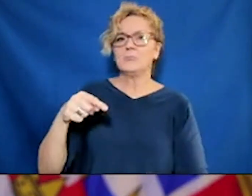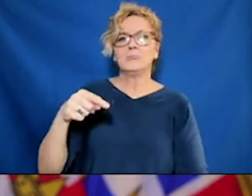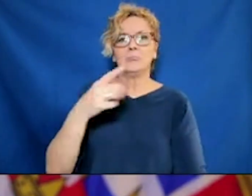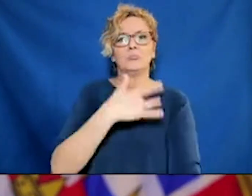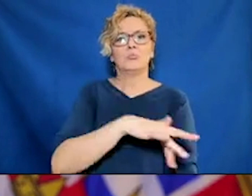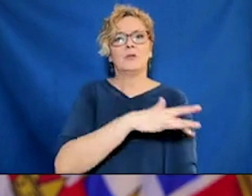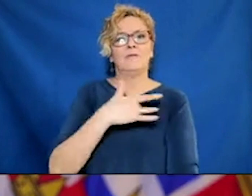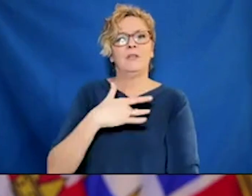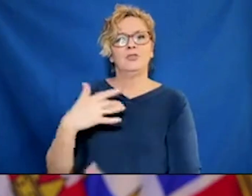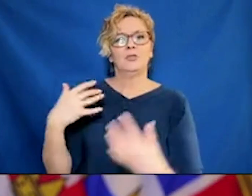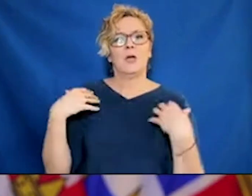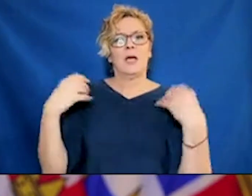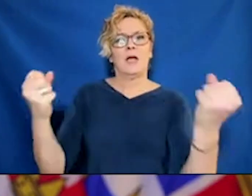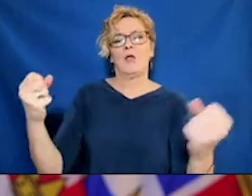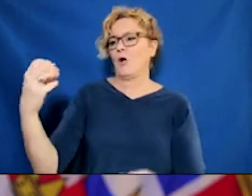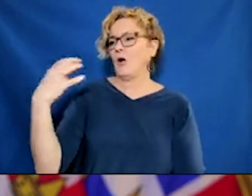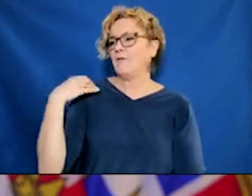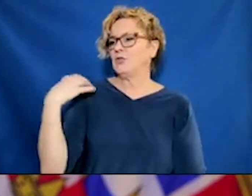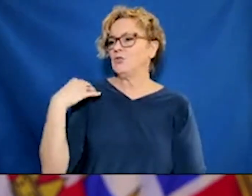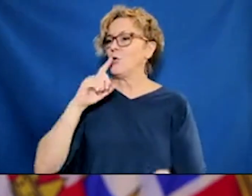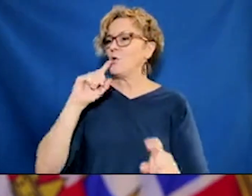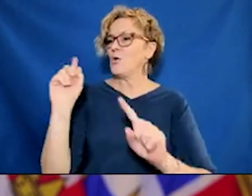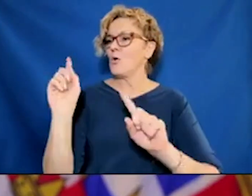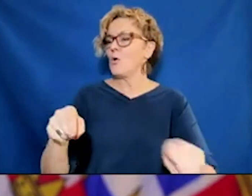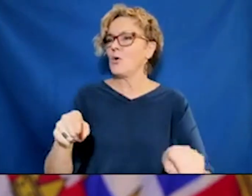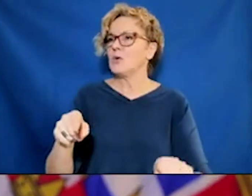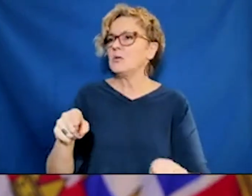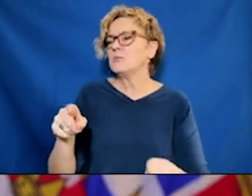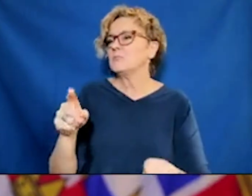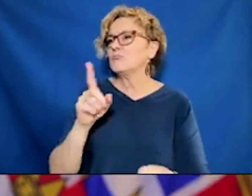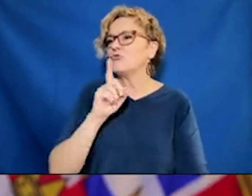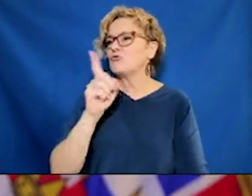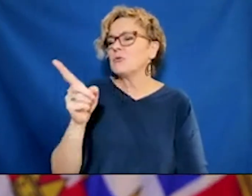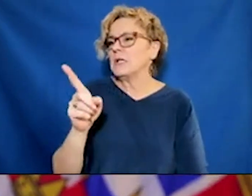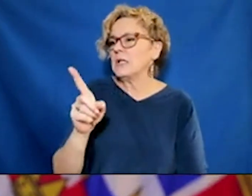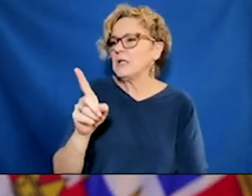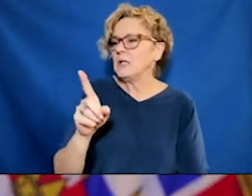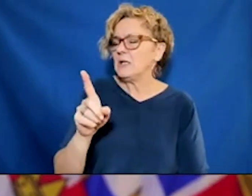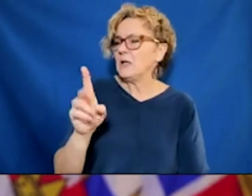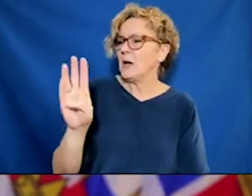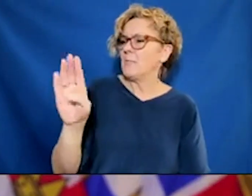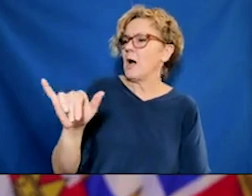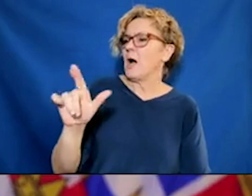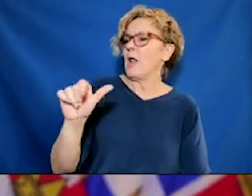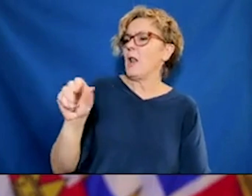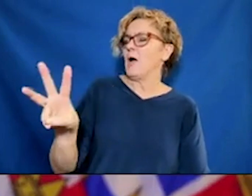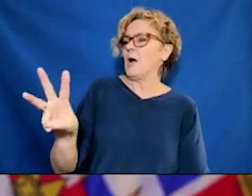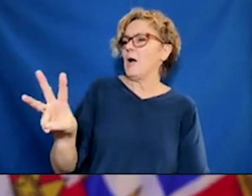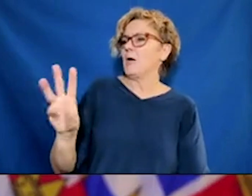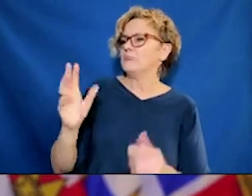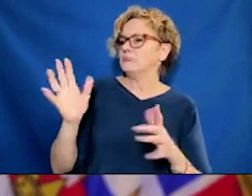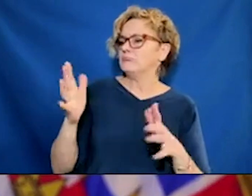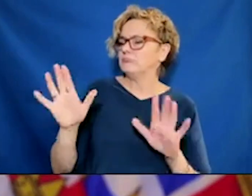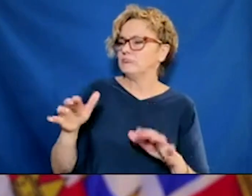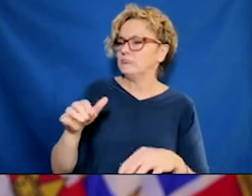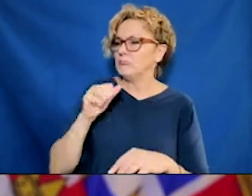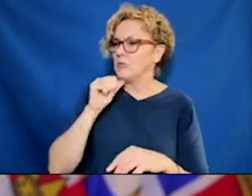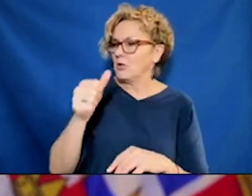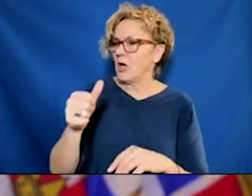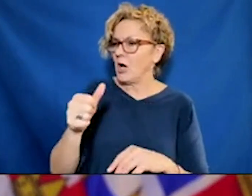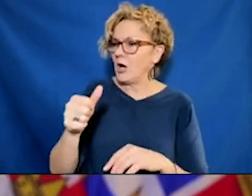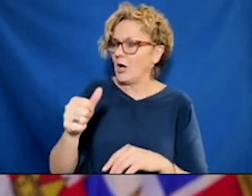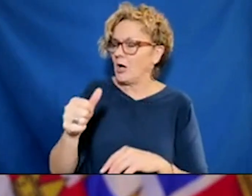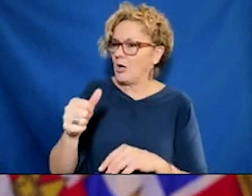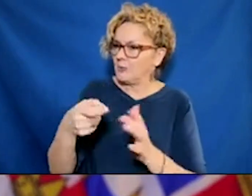other ministries, how does the Premier and obviously the Health Minister and then the Officer of Health reconcile other ministers